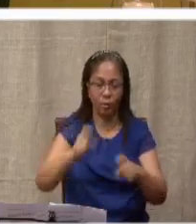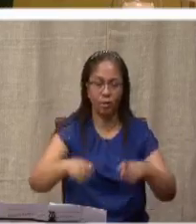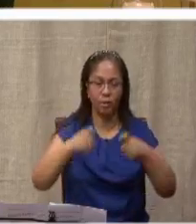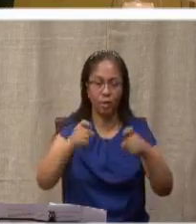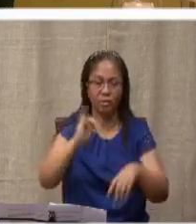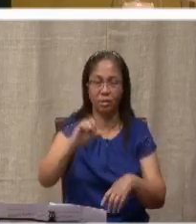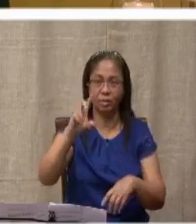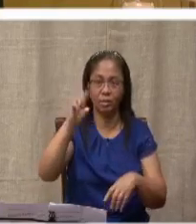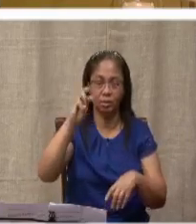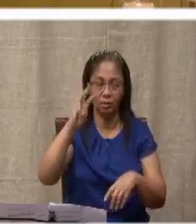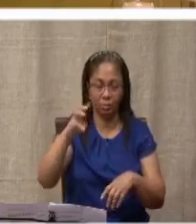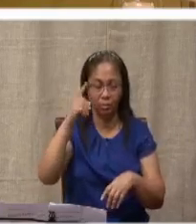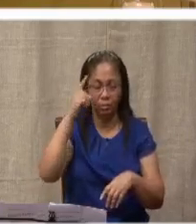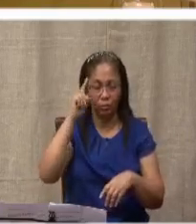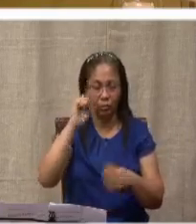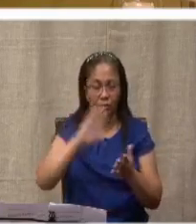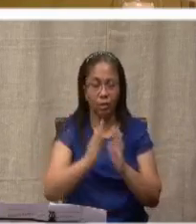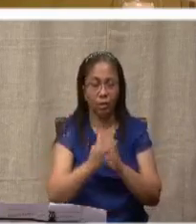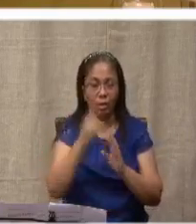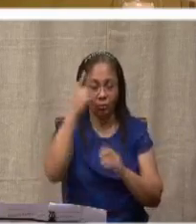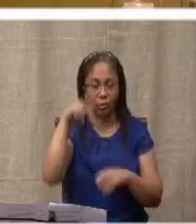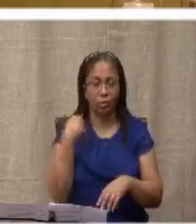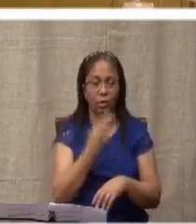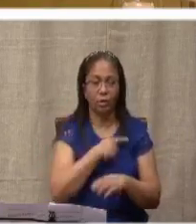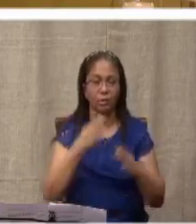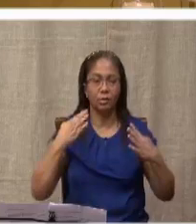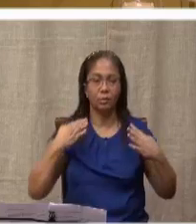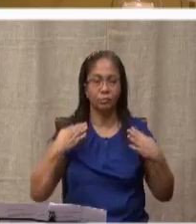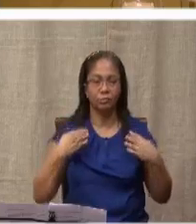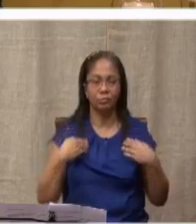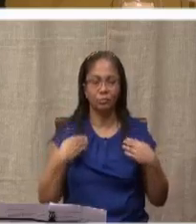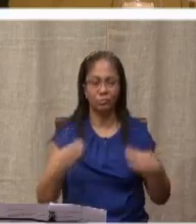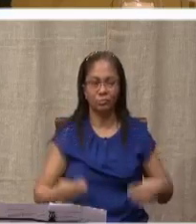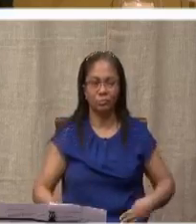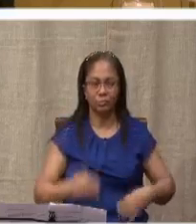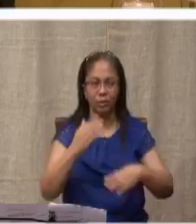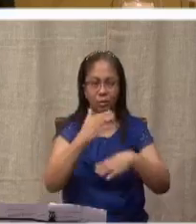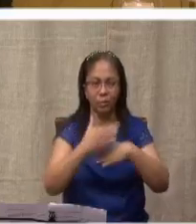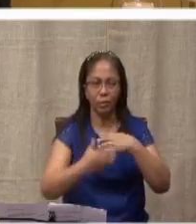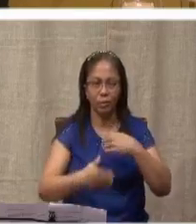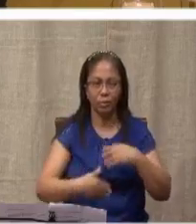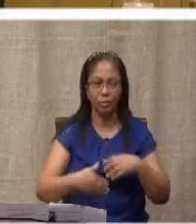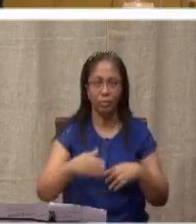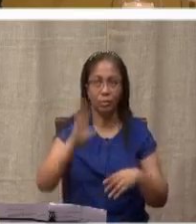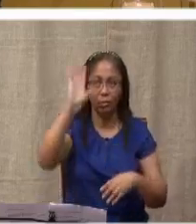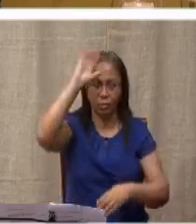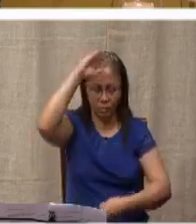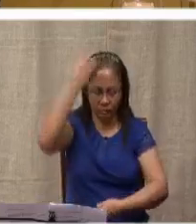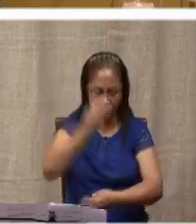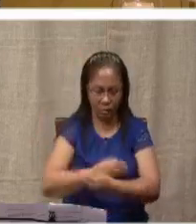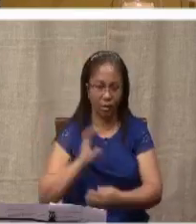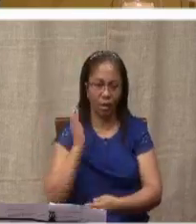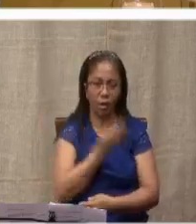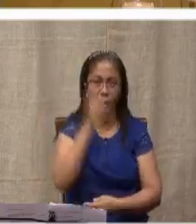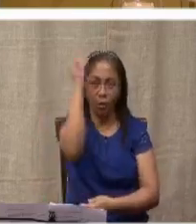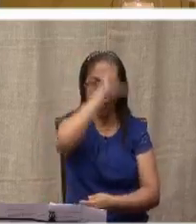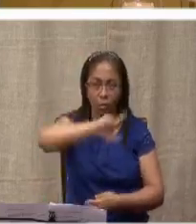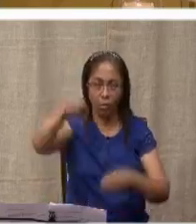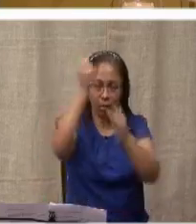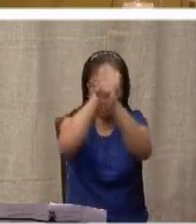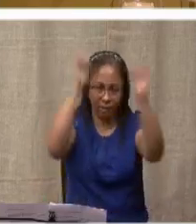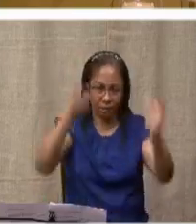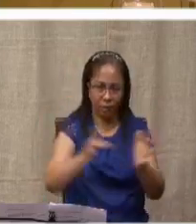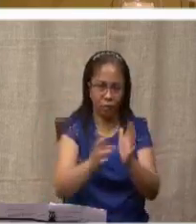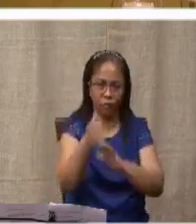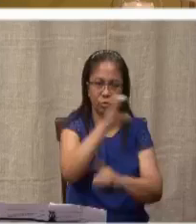upon them like the true fall that they may become for us the body and blood of your son our lord and savior